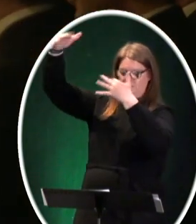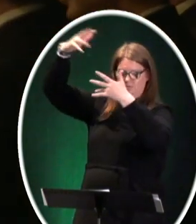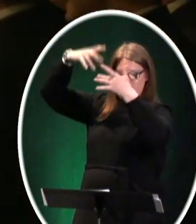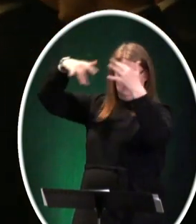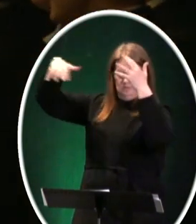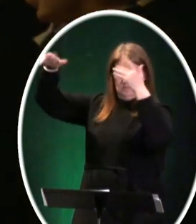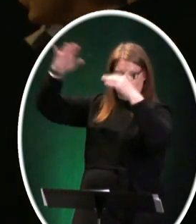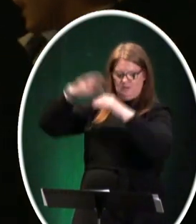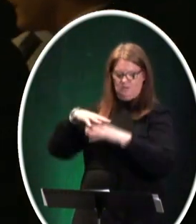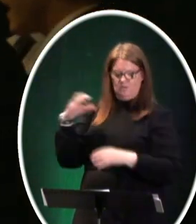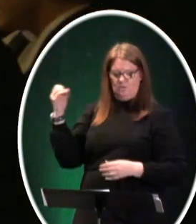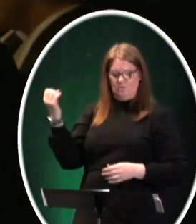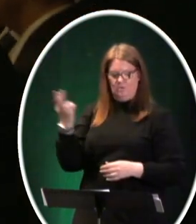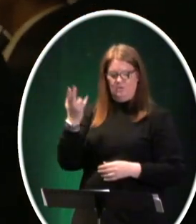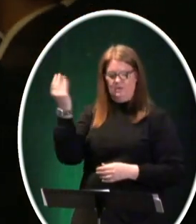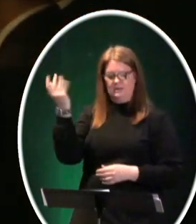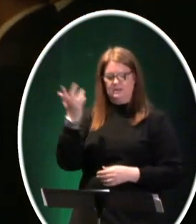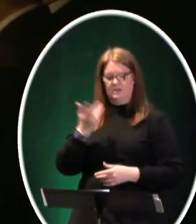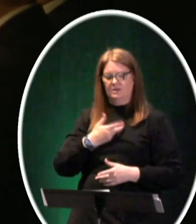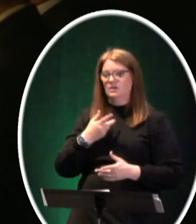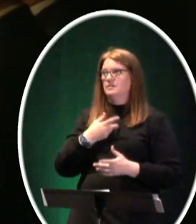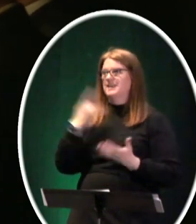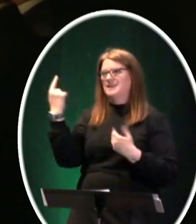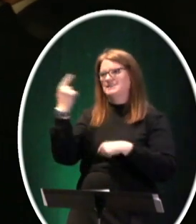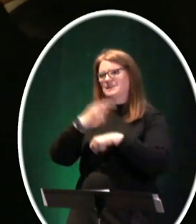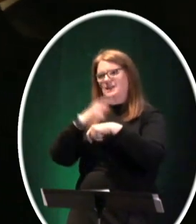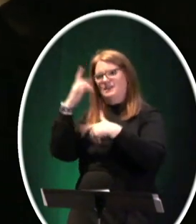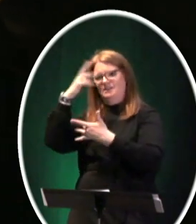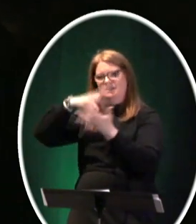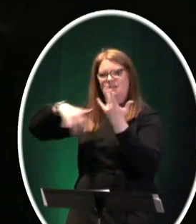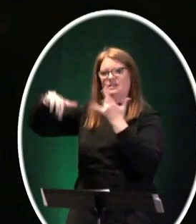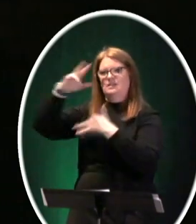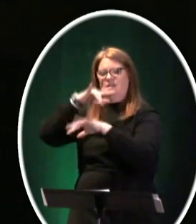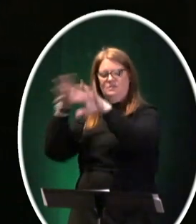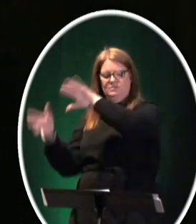oh, they tell me of an unclouded day.